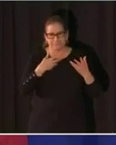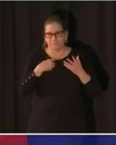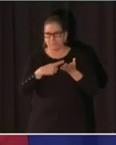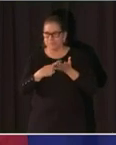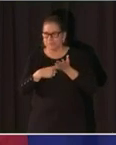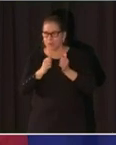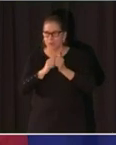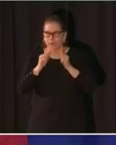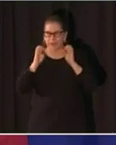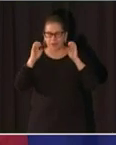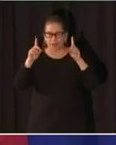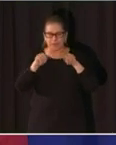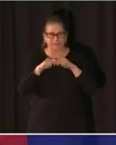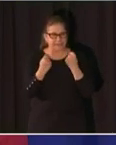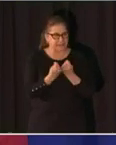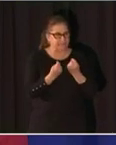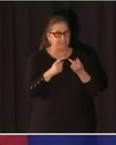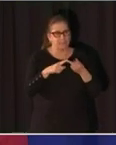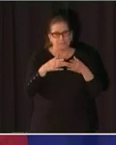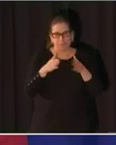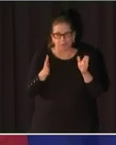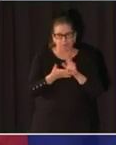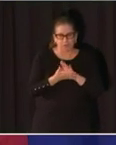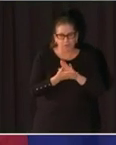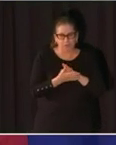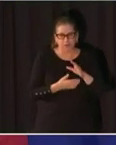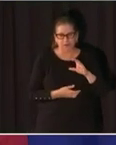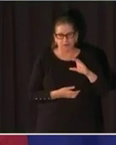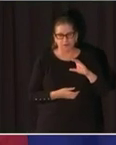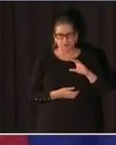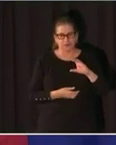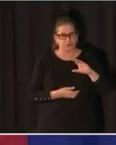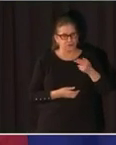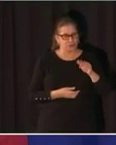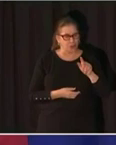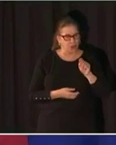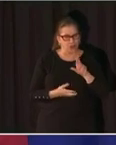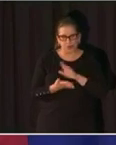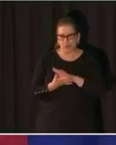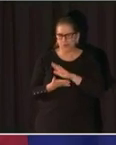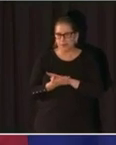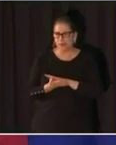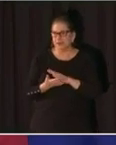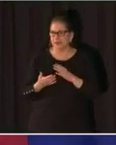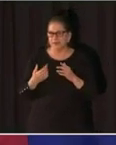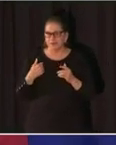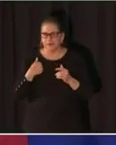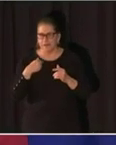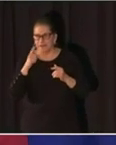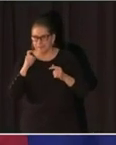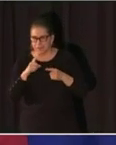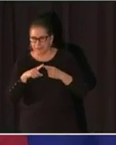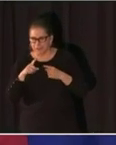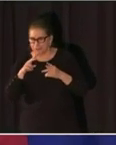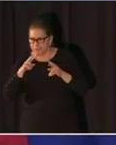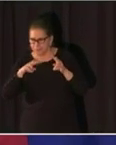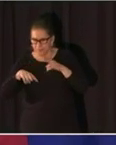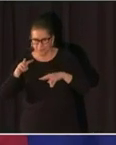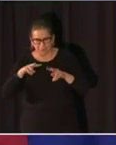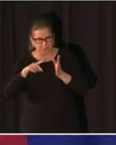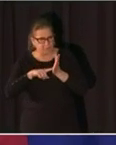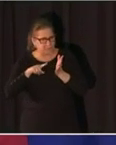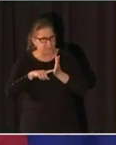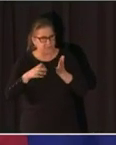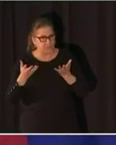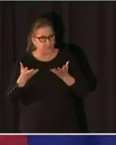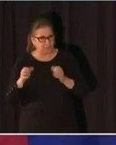leaders, and we want to examine every single option and then make that report